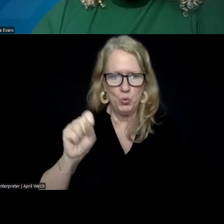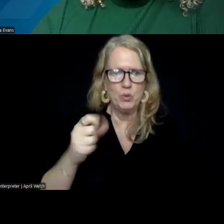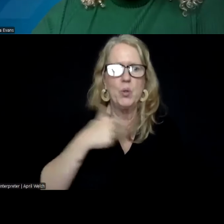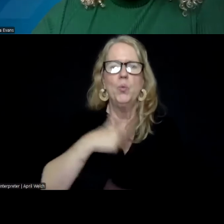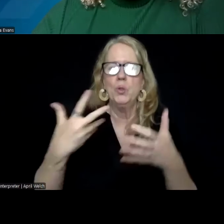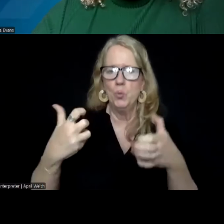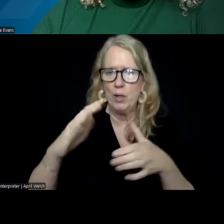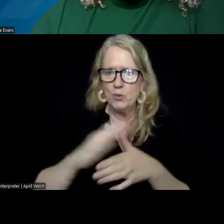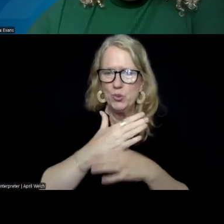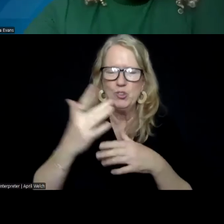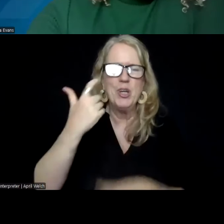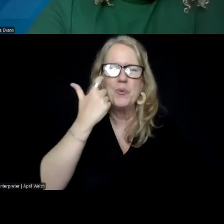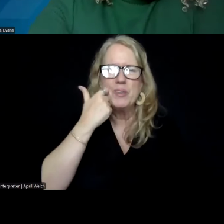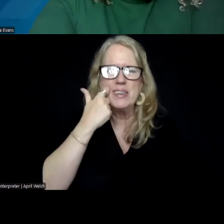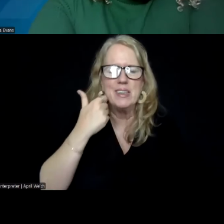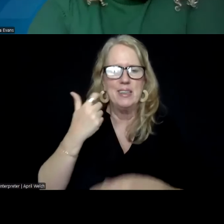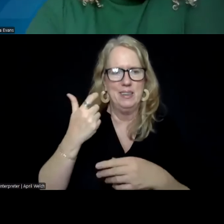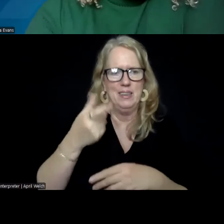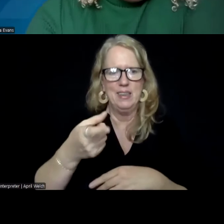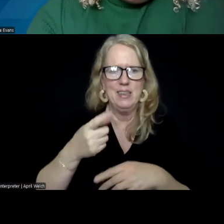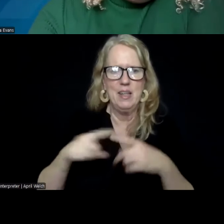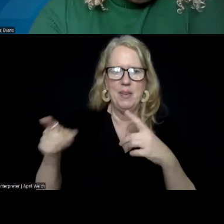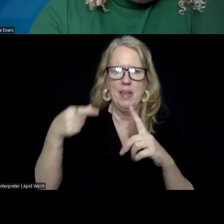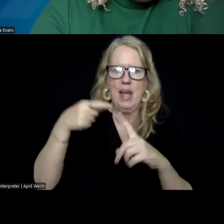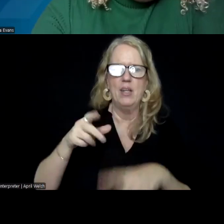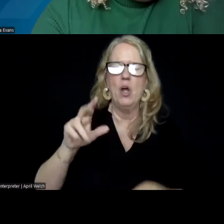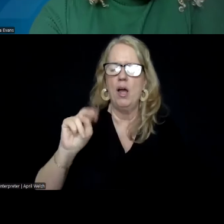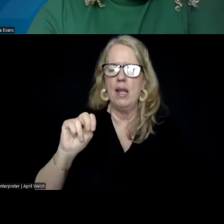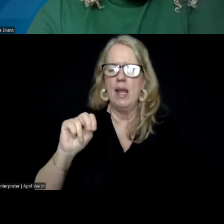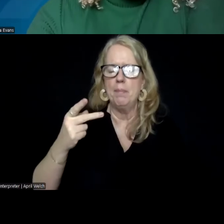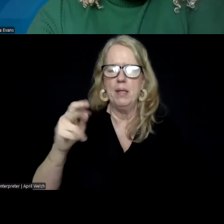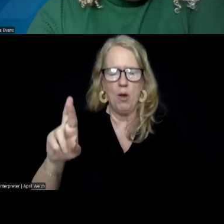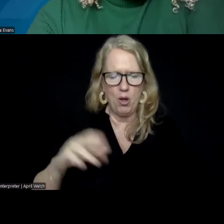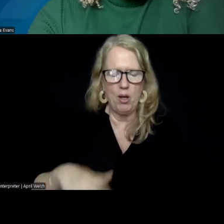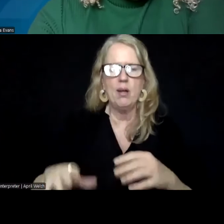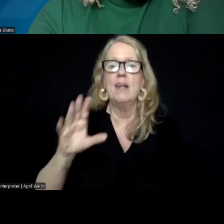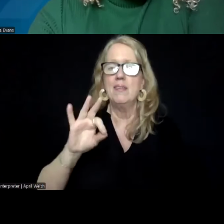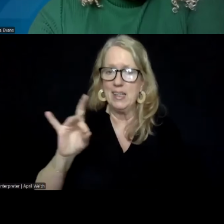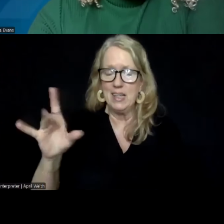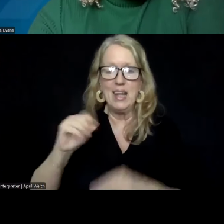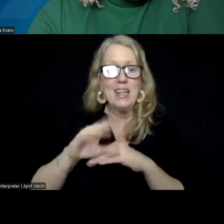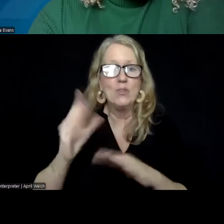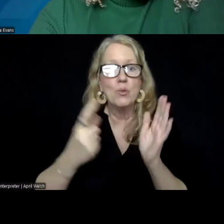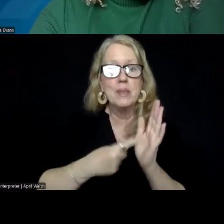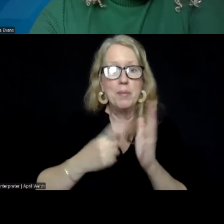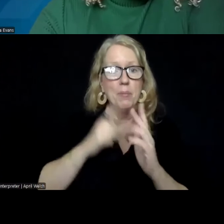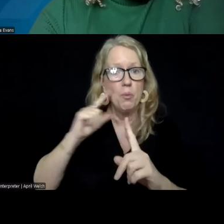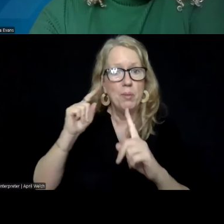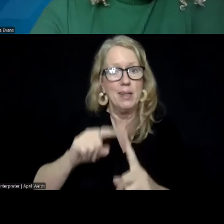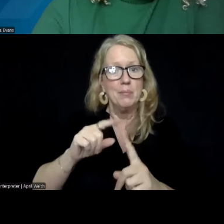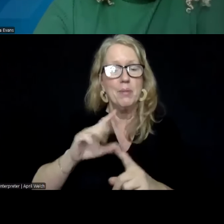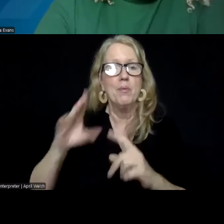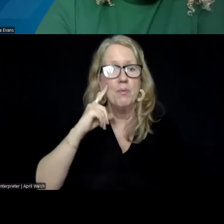to share, this was recently cross-posted on NPR. 988 crisis hotline counselors are sometimes targeted by sexually